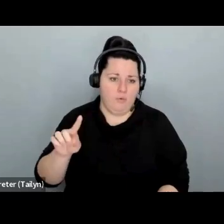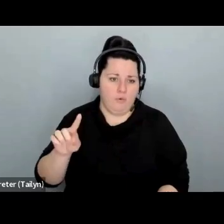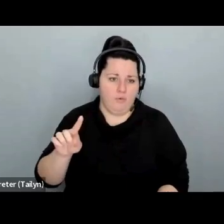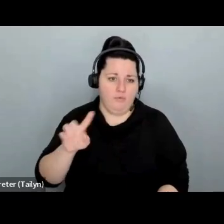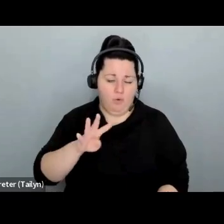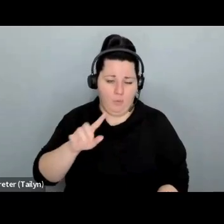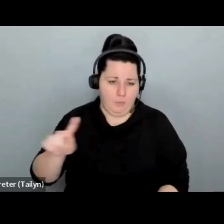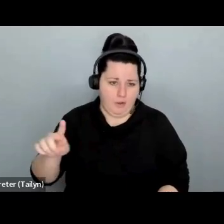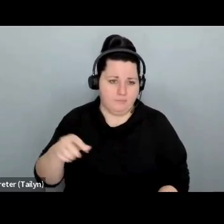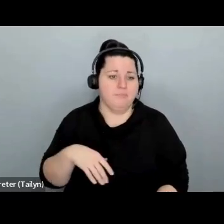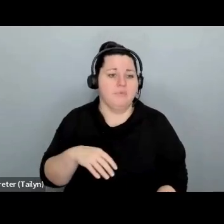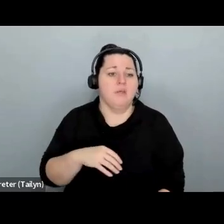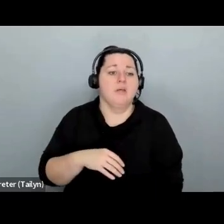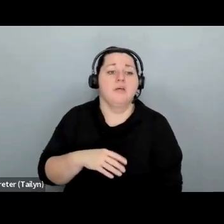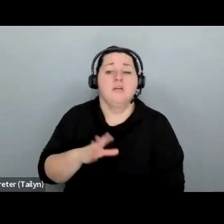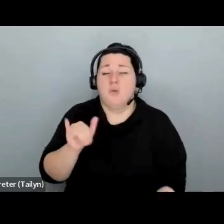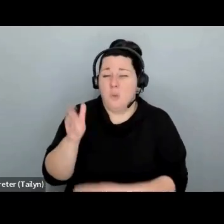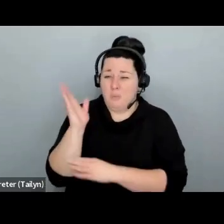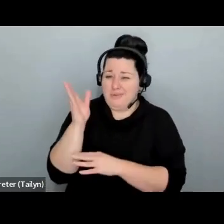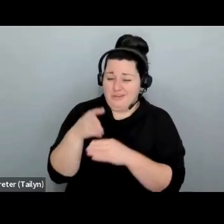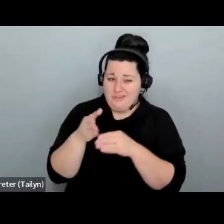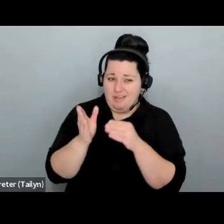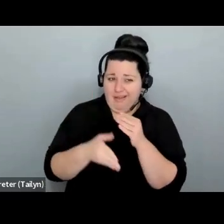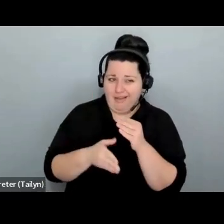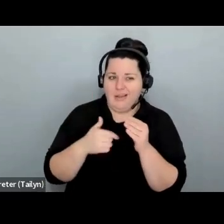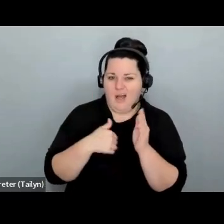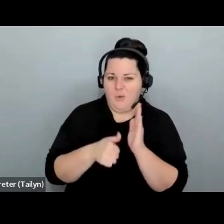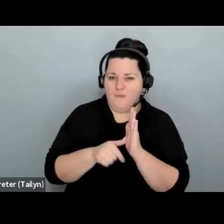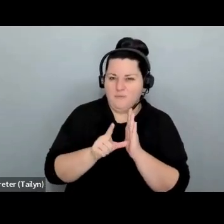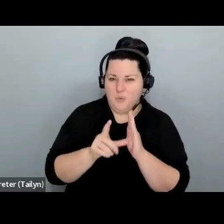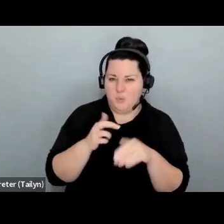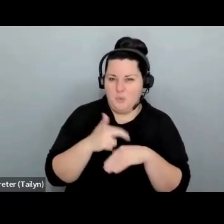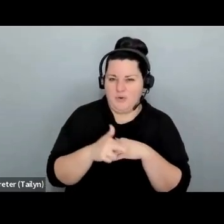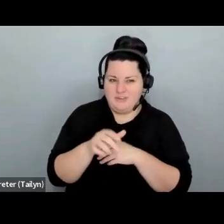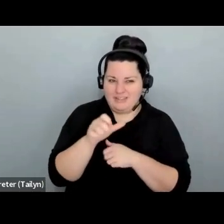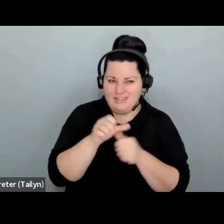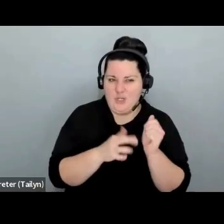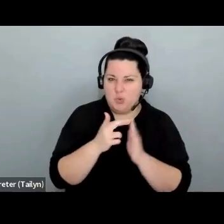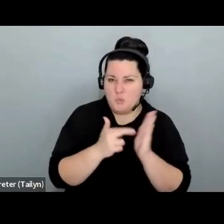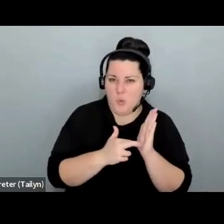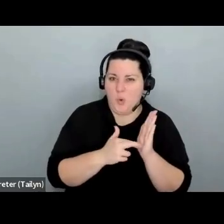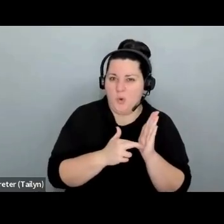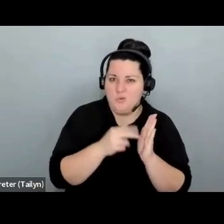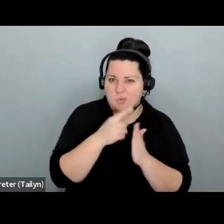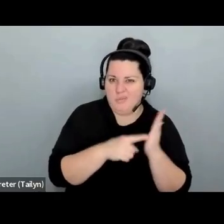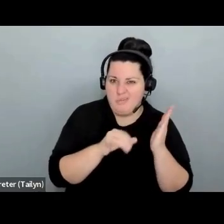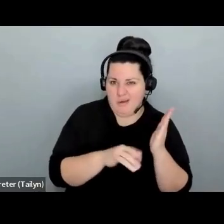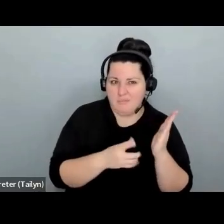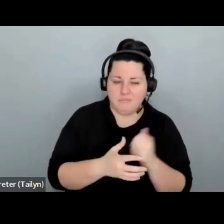6A-6.0344. At the end of this presentation, I'll review and reference what each one of those rules are.